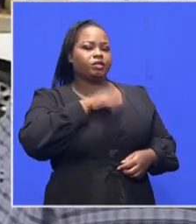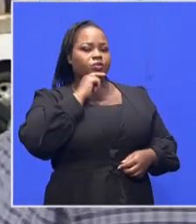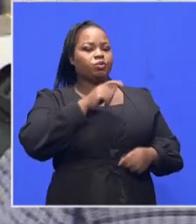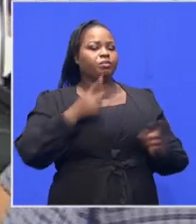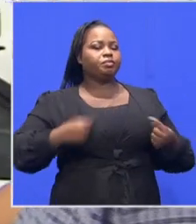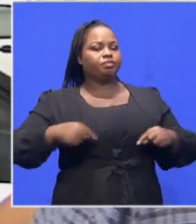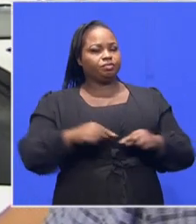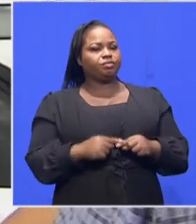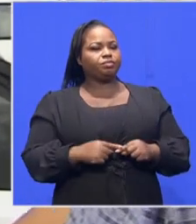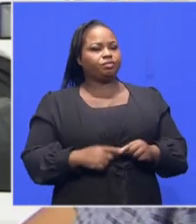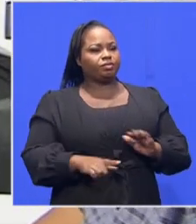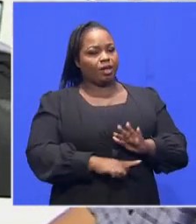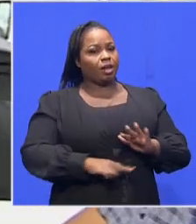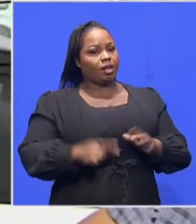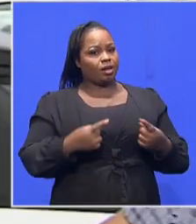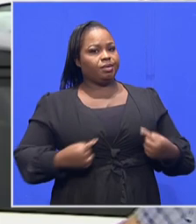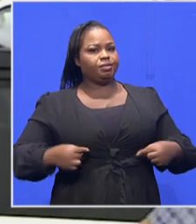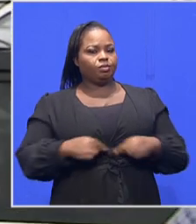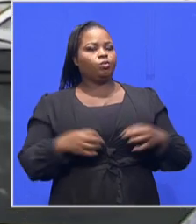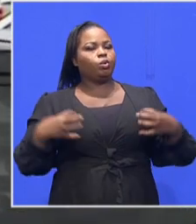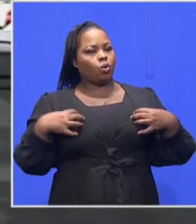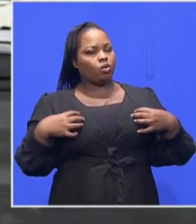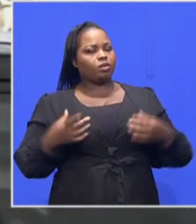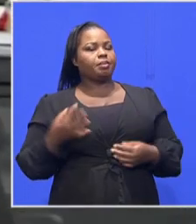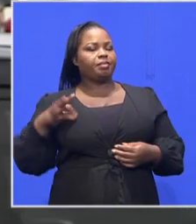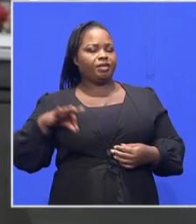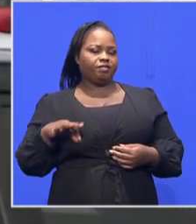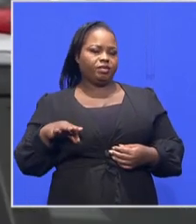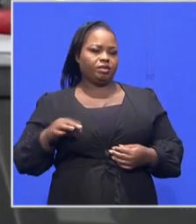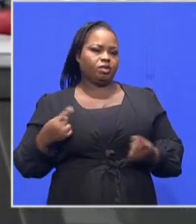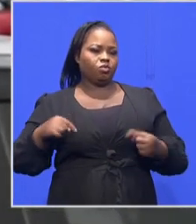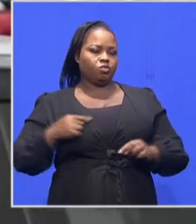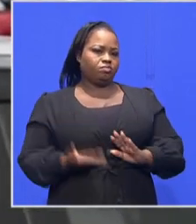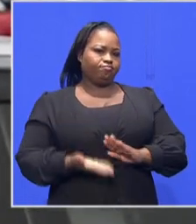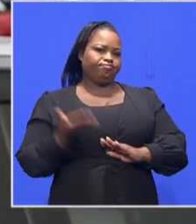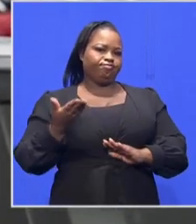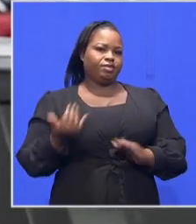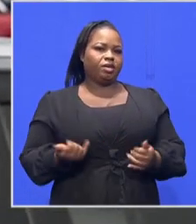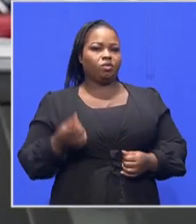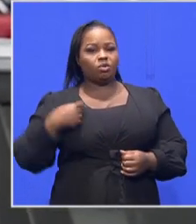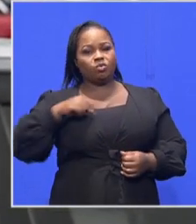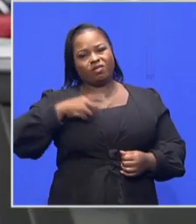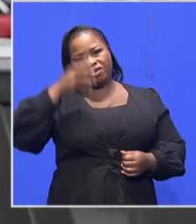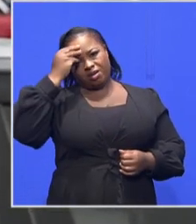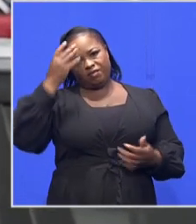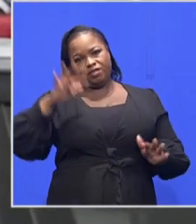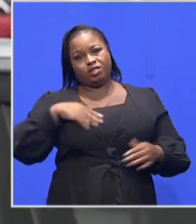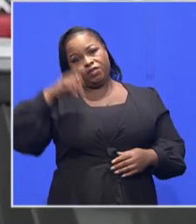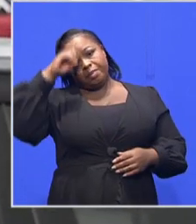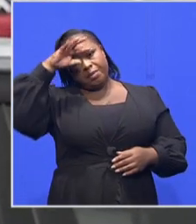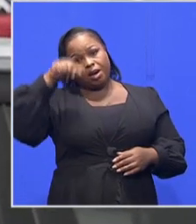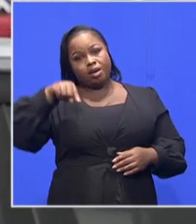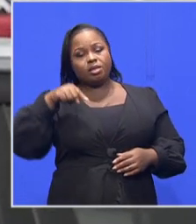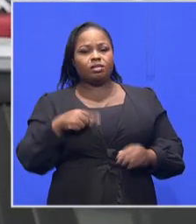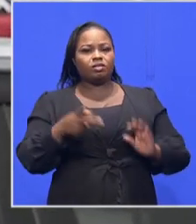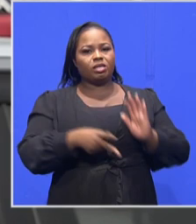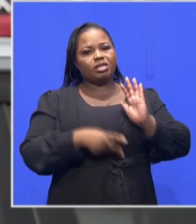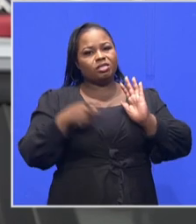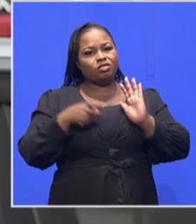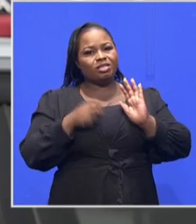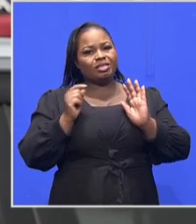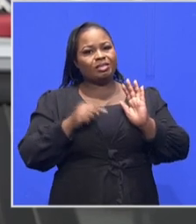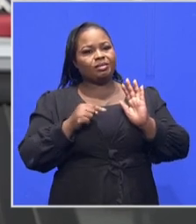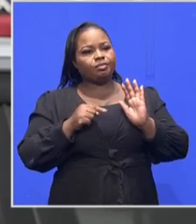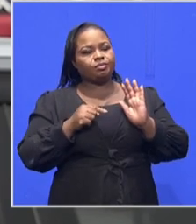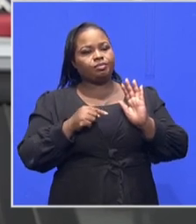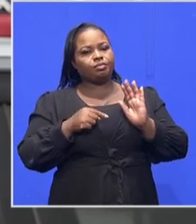is our land, our ownership and our benefit that we must arise. We've learned our lesson from mining and the extraction the